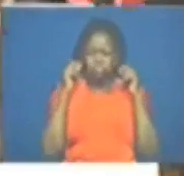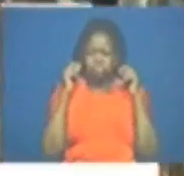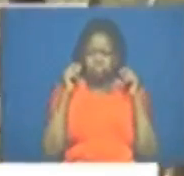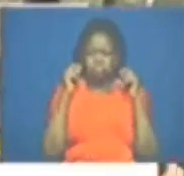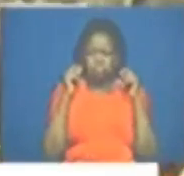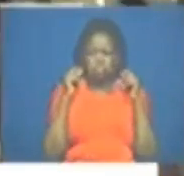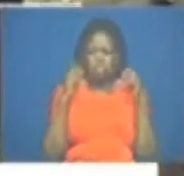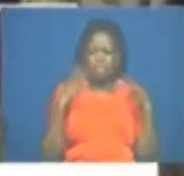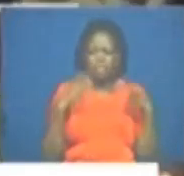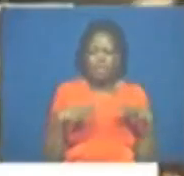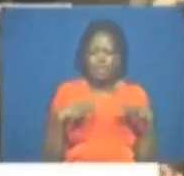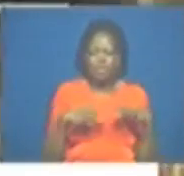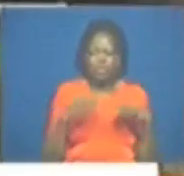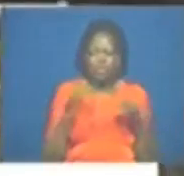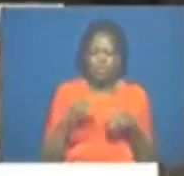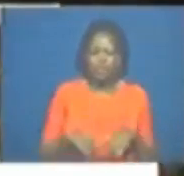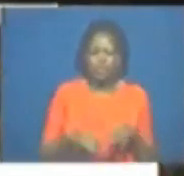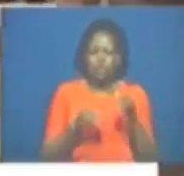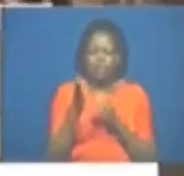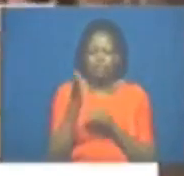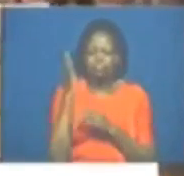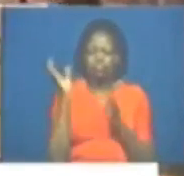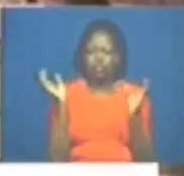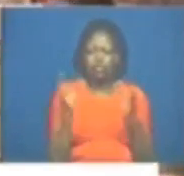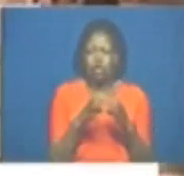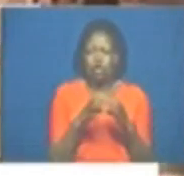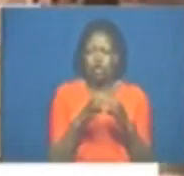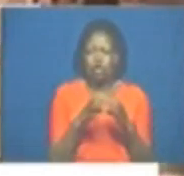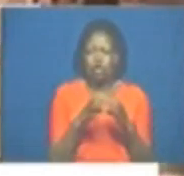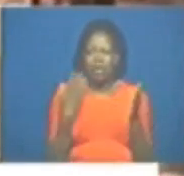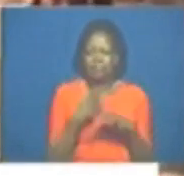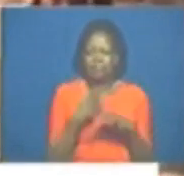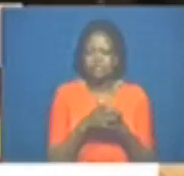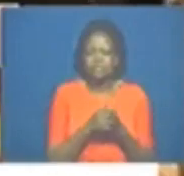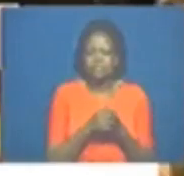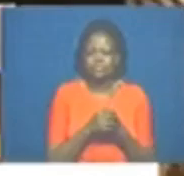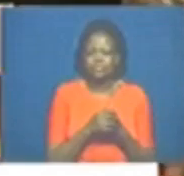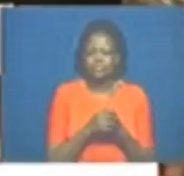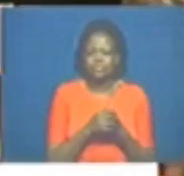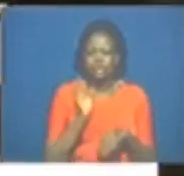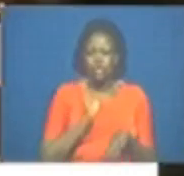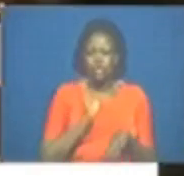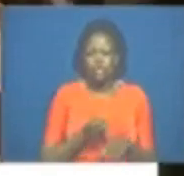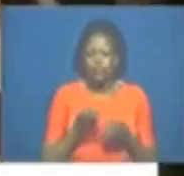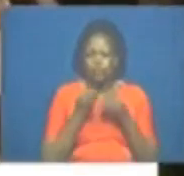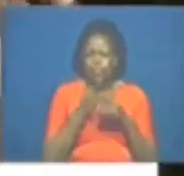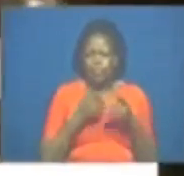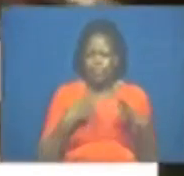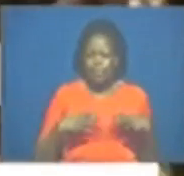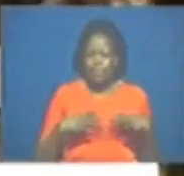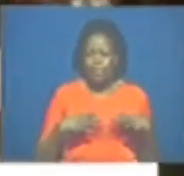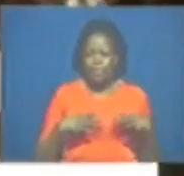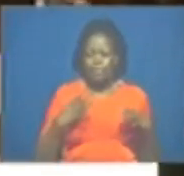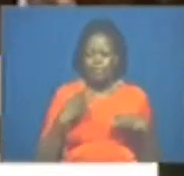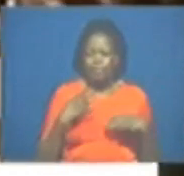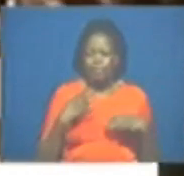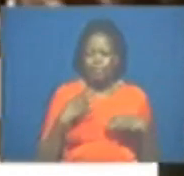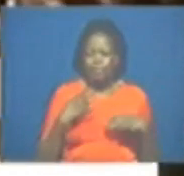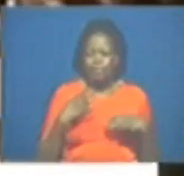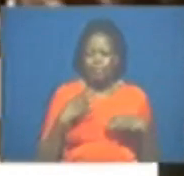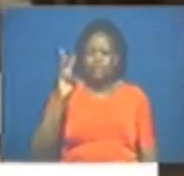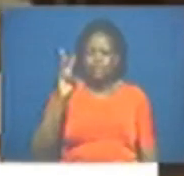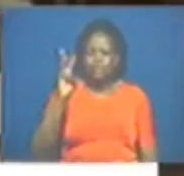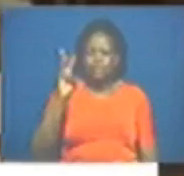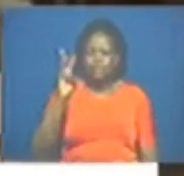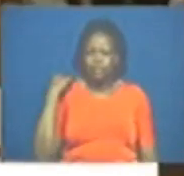being pursued by security agents following a tip-off by the public. Locals in Wajir have